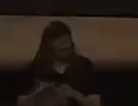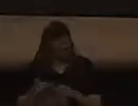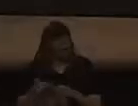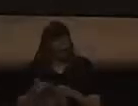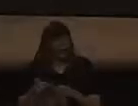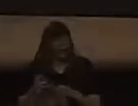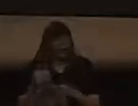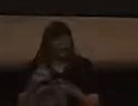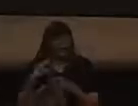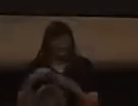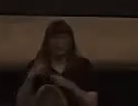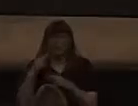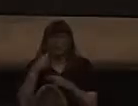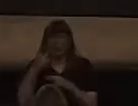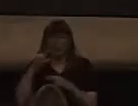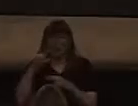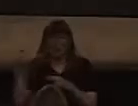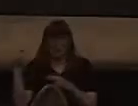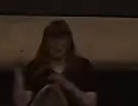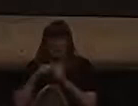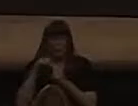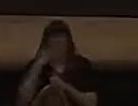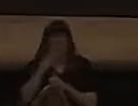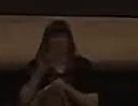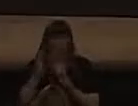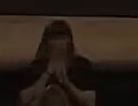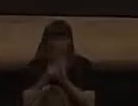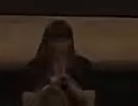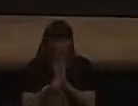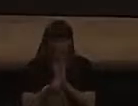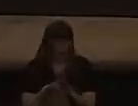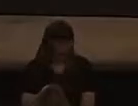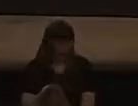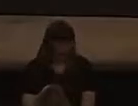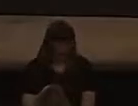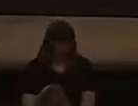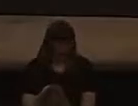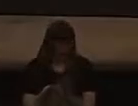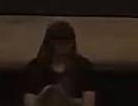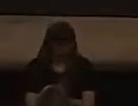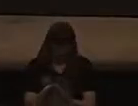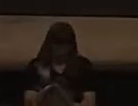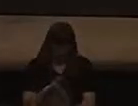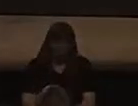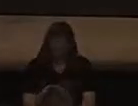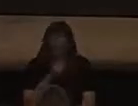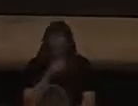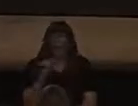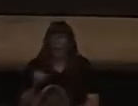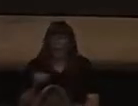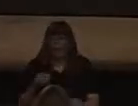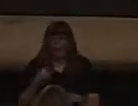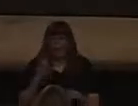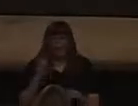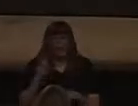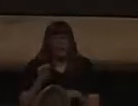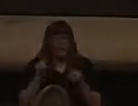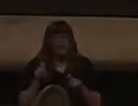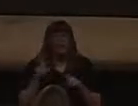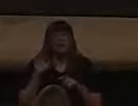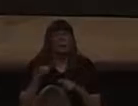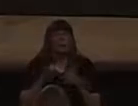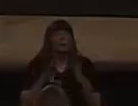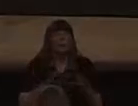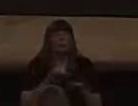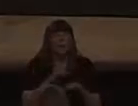had our name in red on a blue background. And it was up, and we have our website tested by students at Perkins